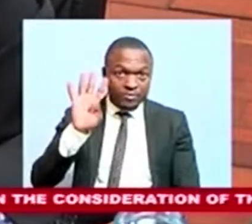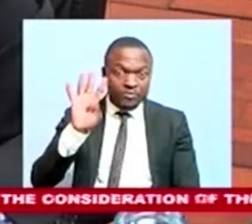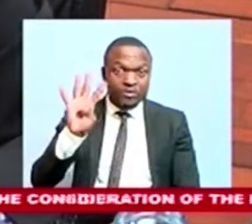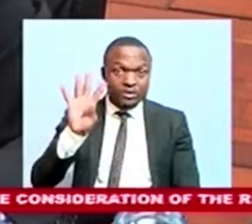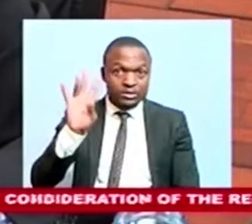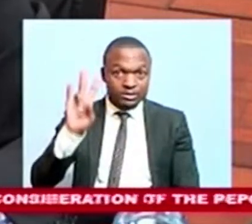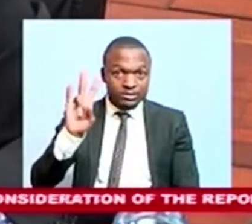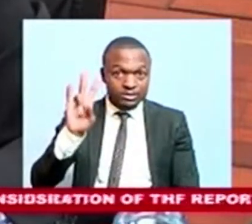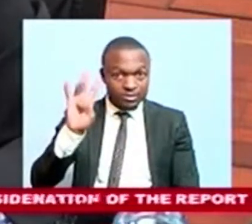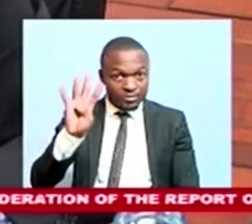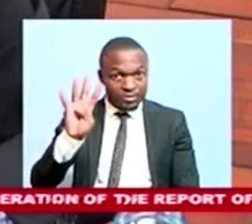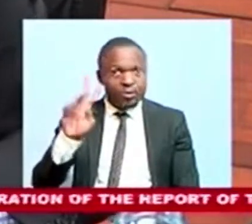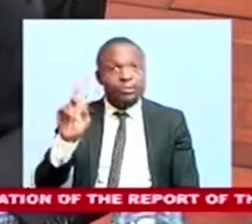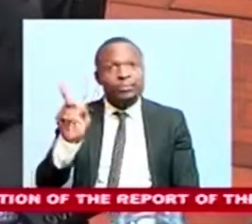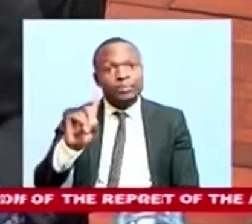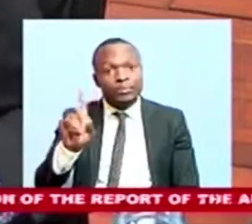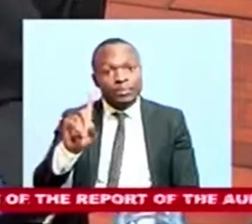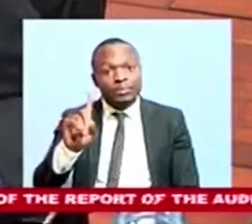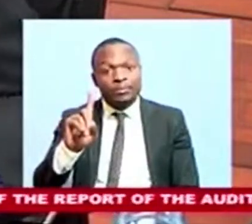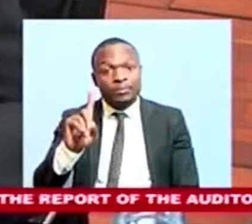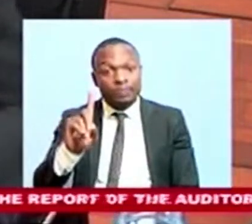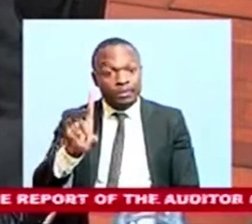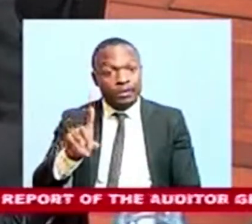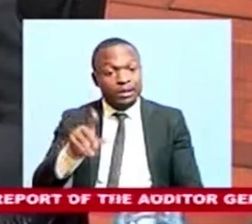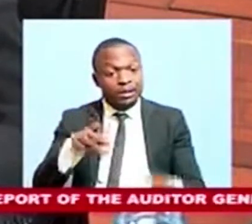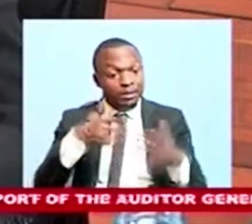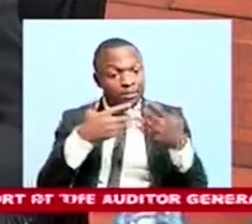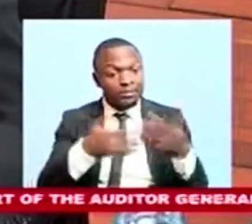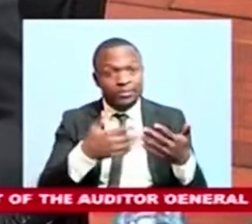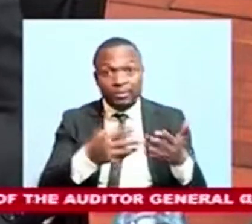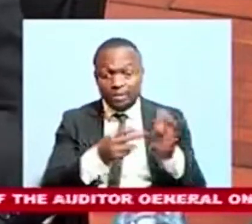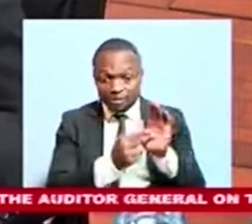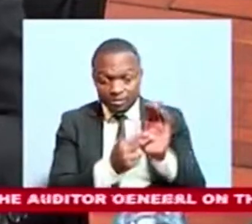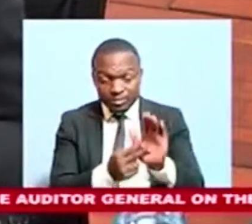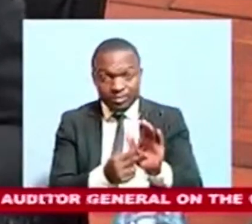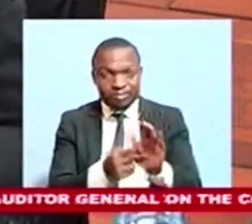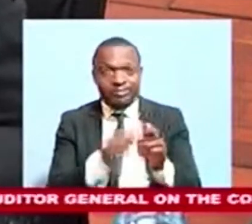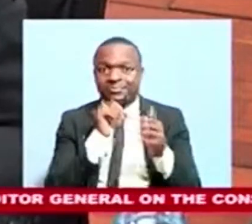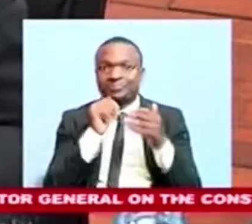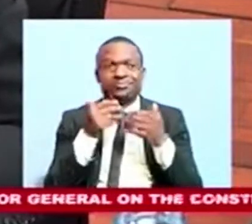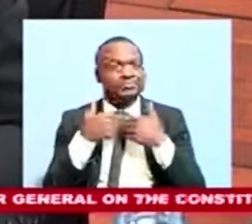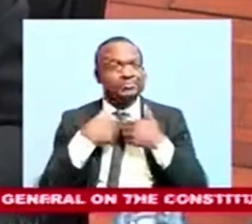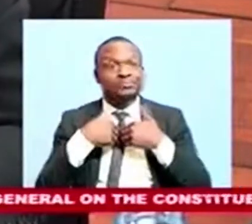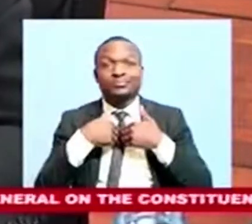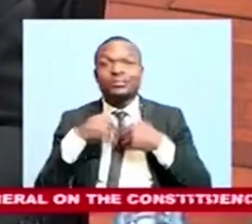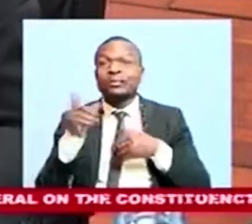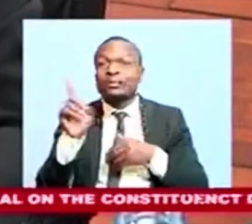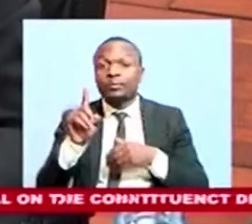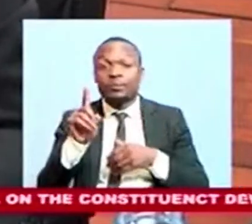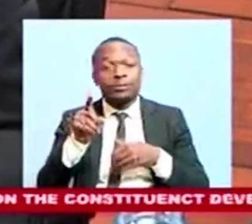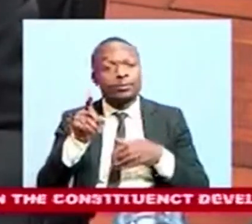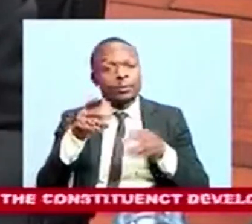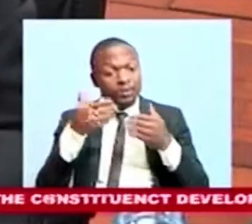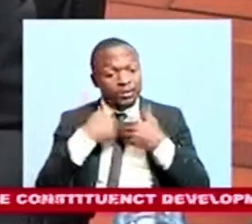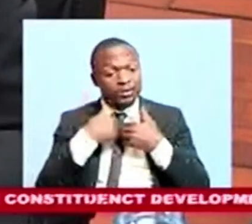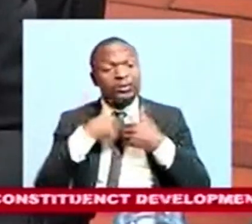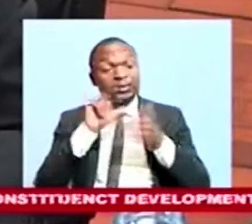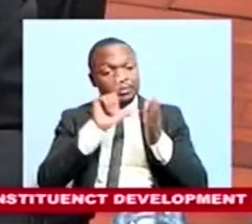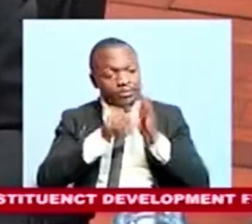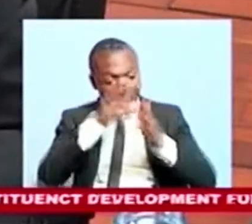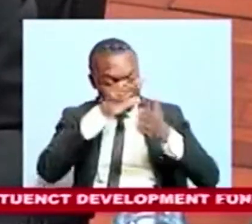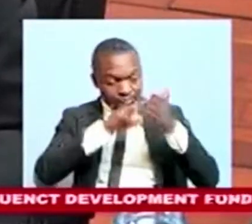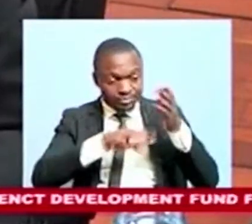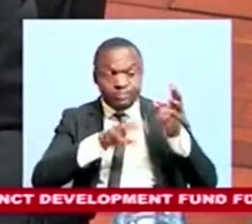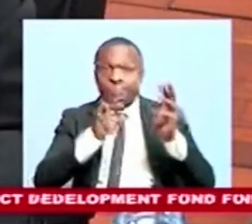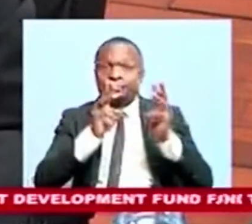154,474,784, where are the acquittals? Because they didn't have the accounts, where you had memos for the meetings,